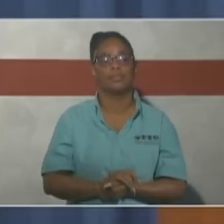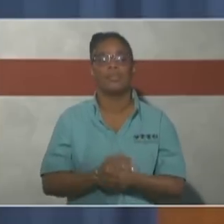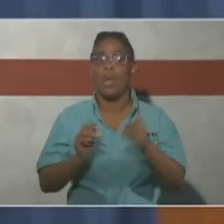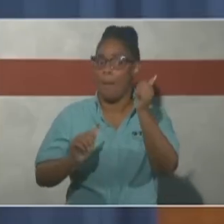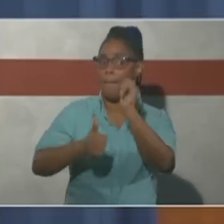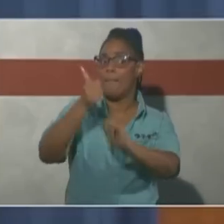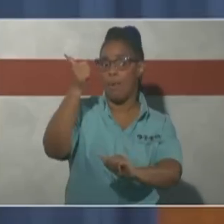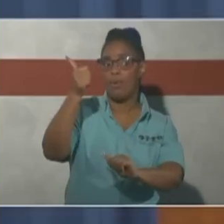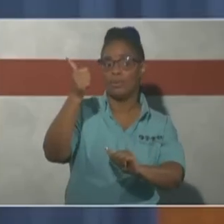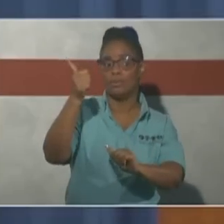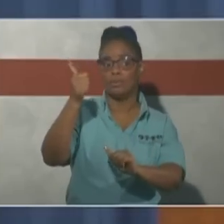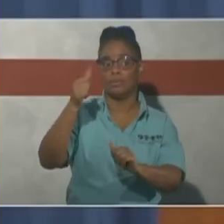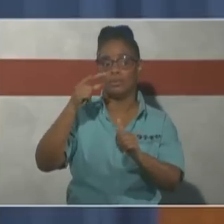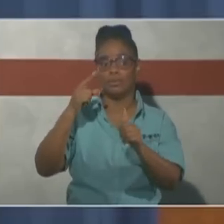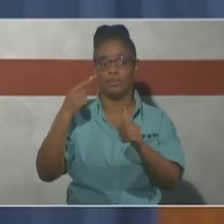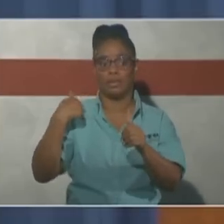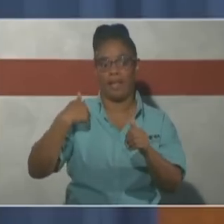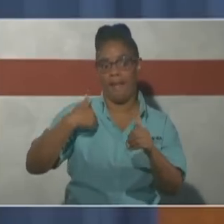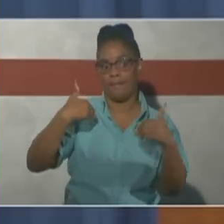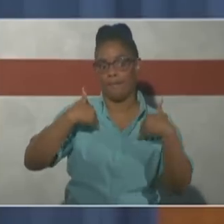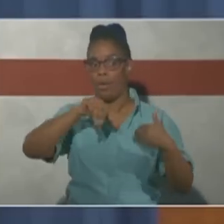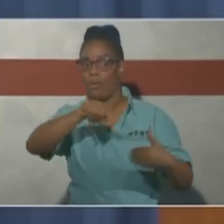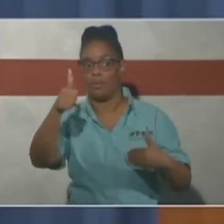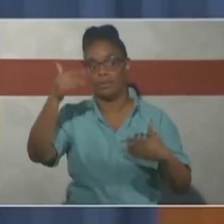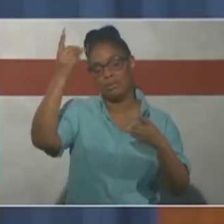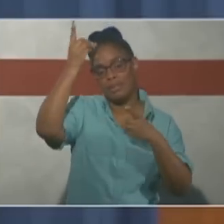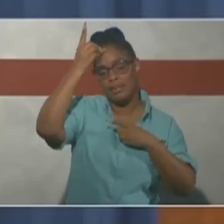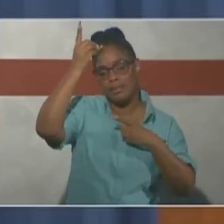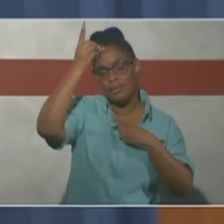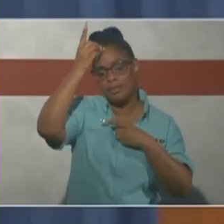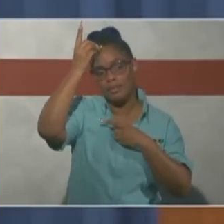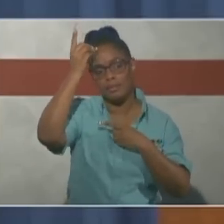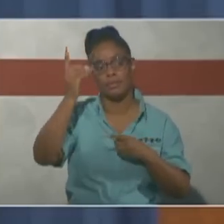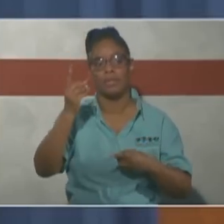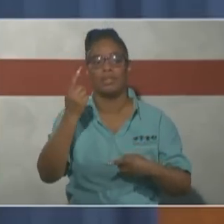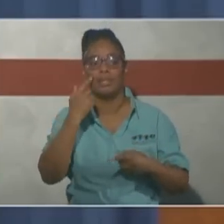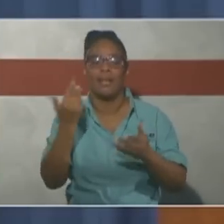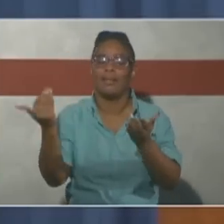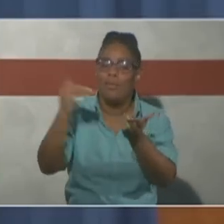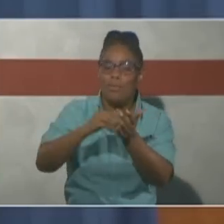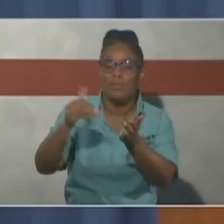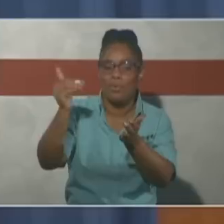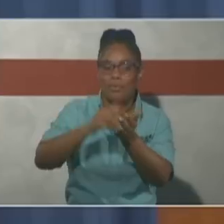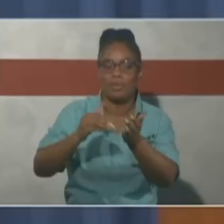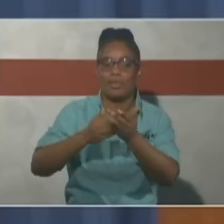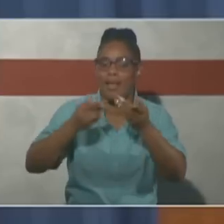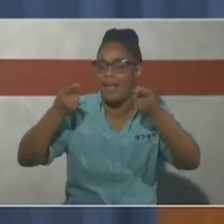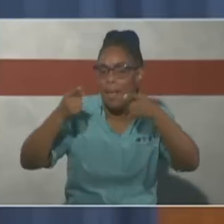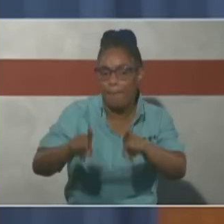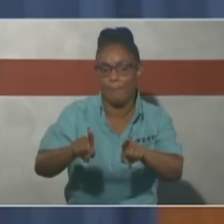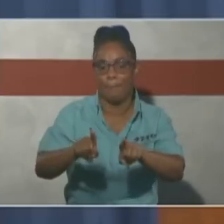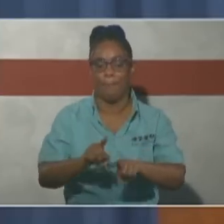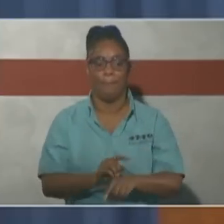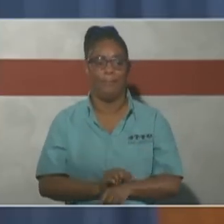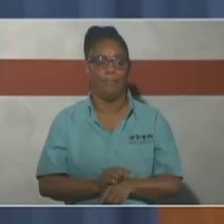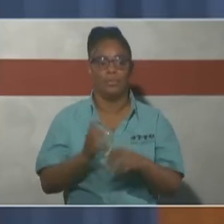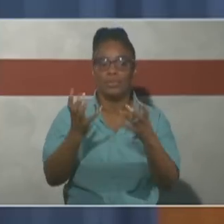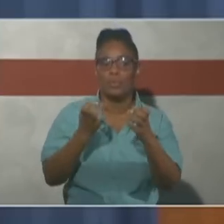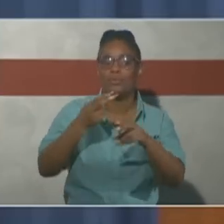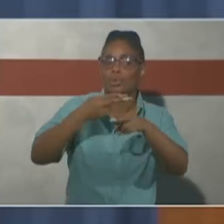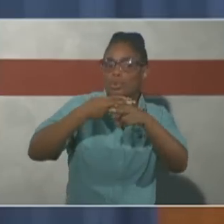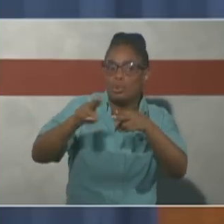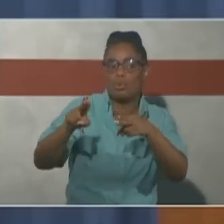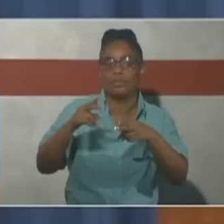And we also have to be unvaccinated and most times without or